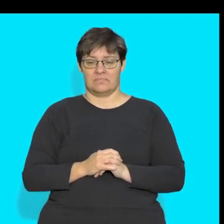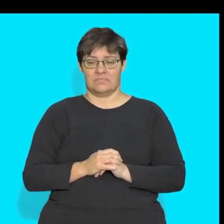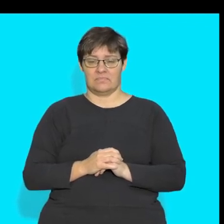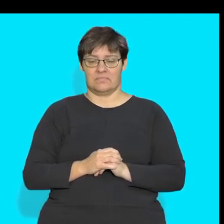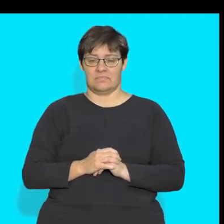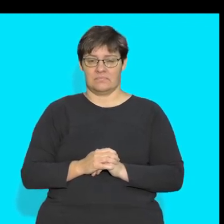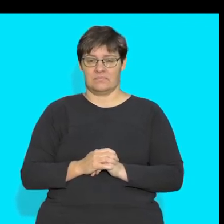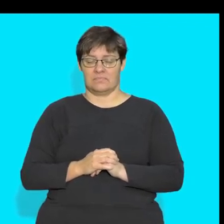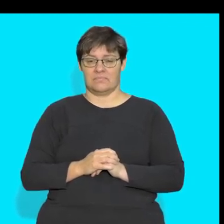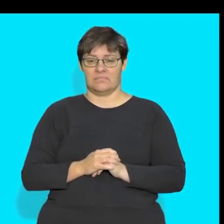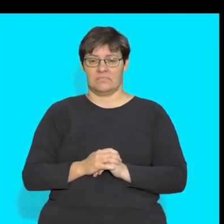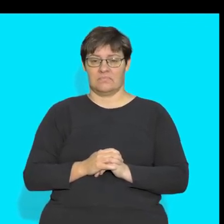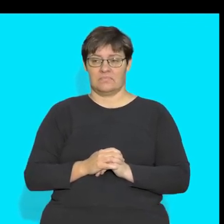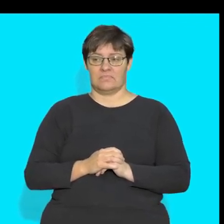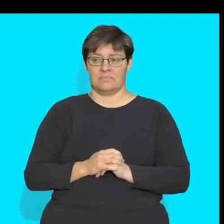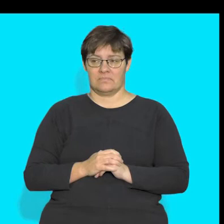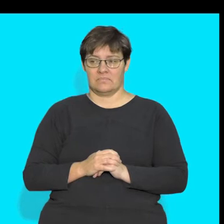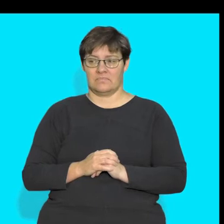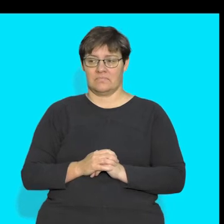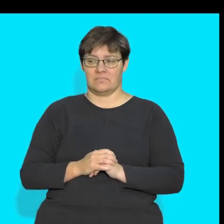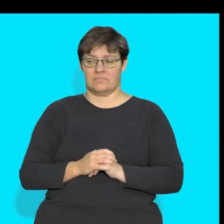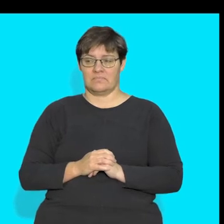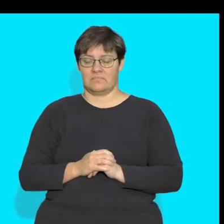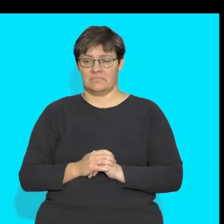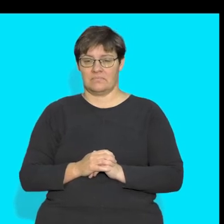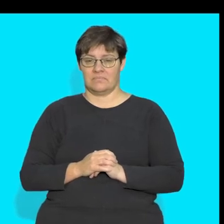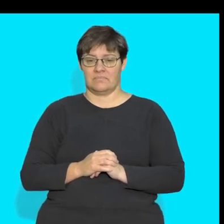on the metal.